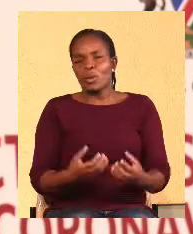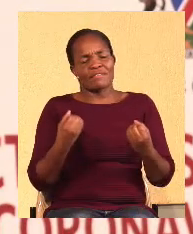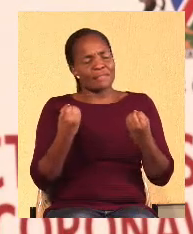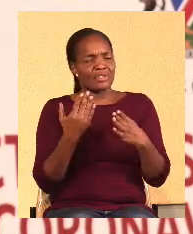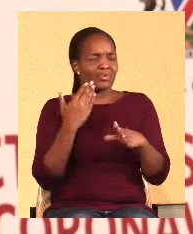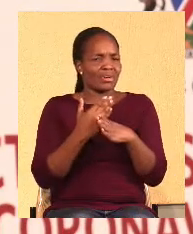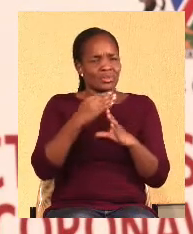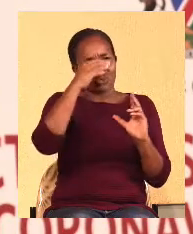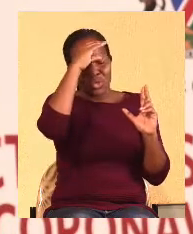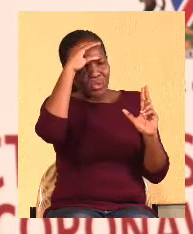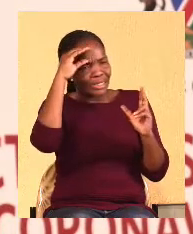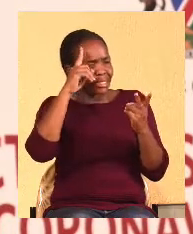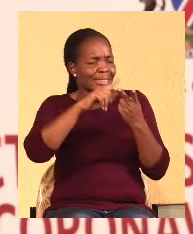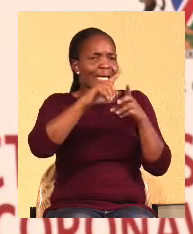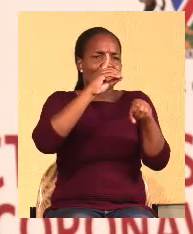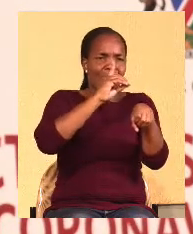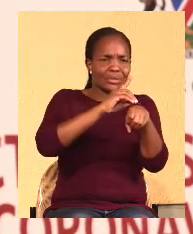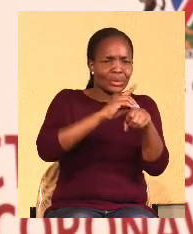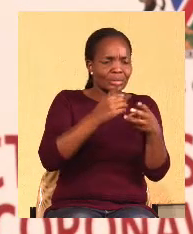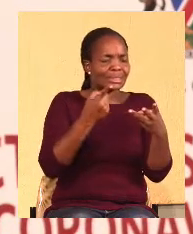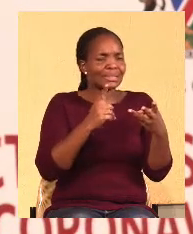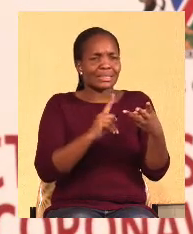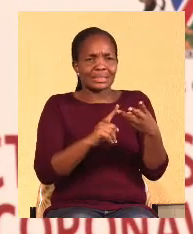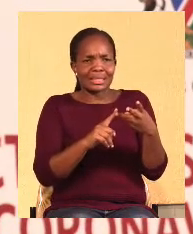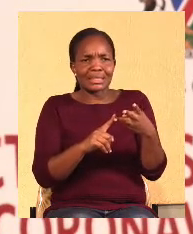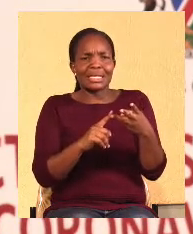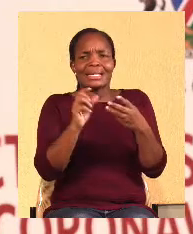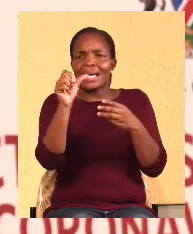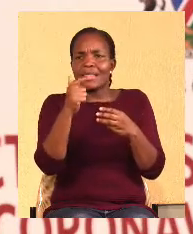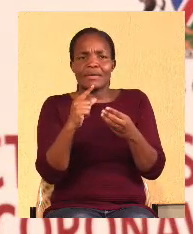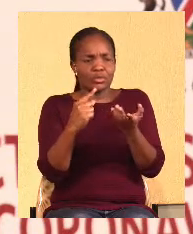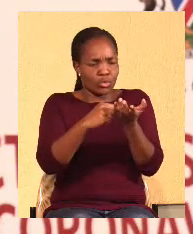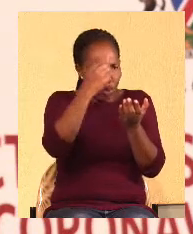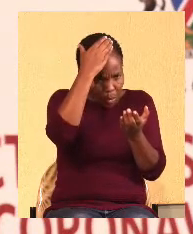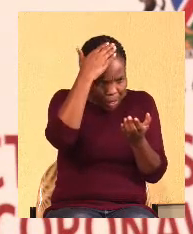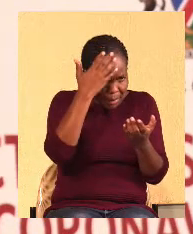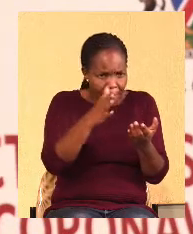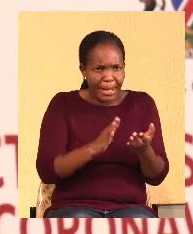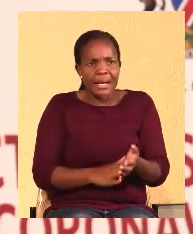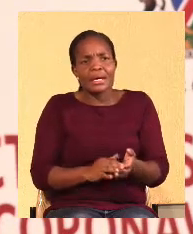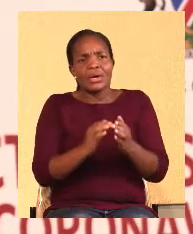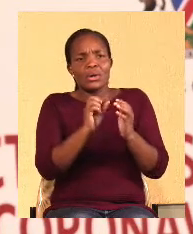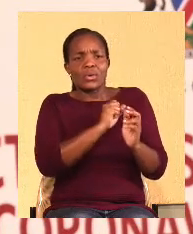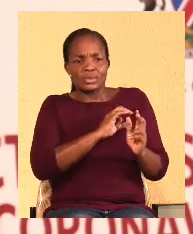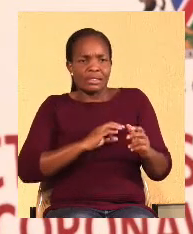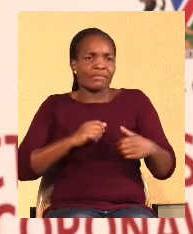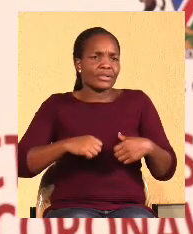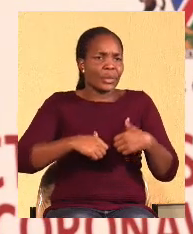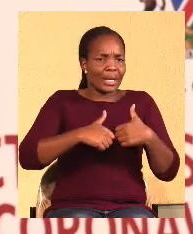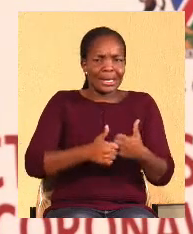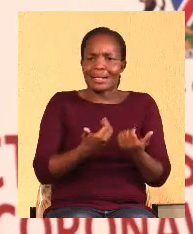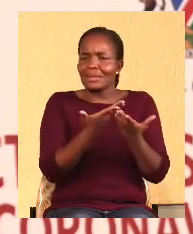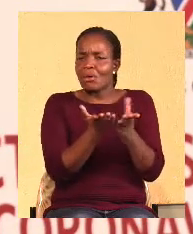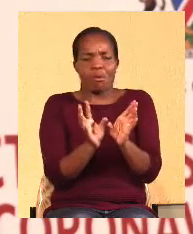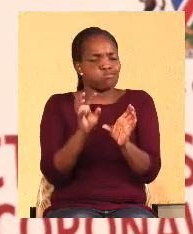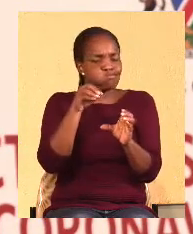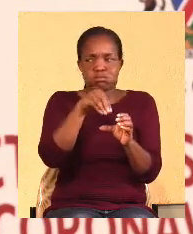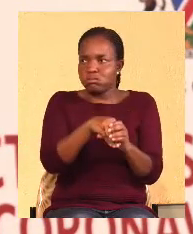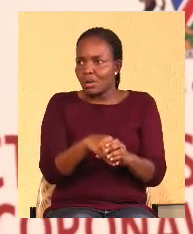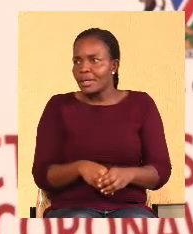nurses, doctors who are doing their internship, public health practitioners, epidemiologists, as well as